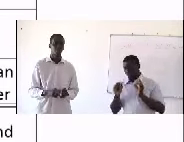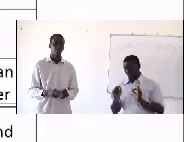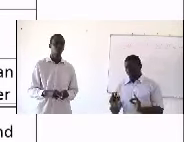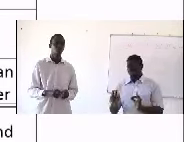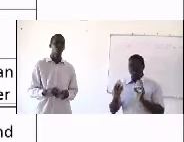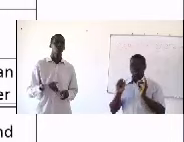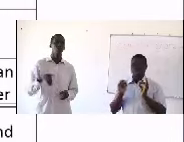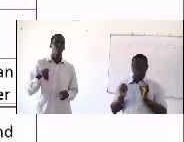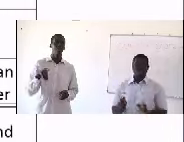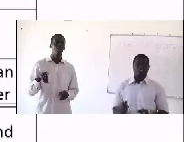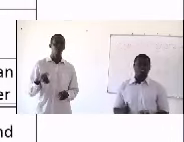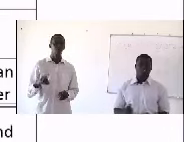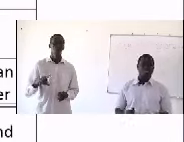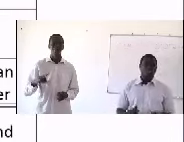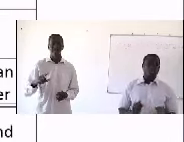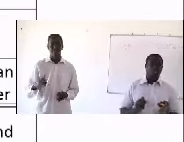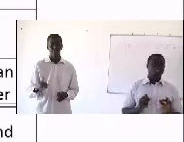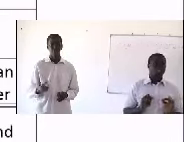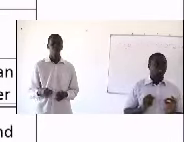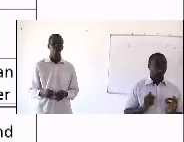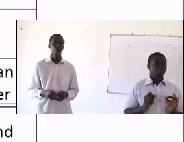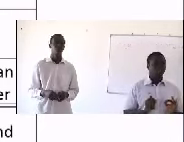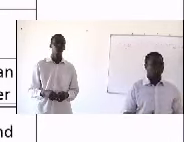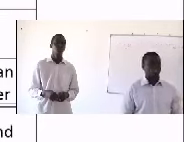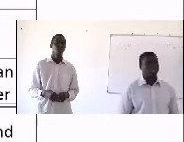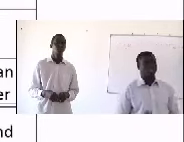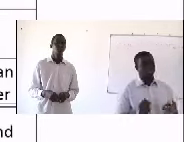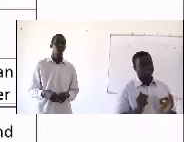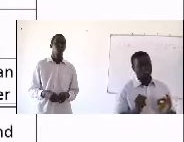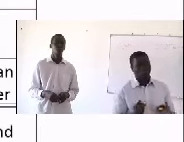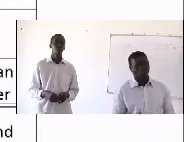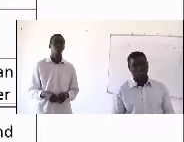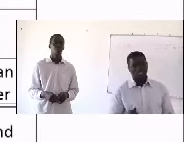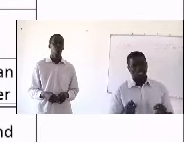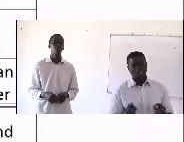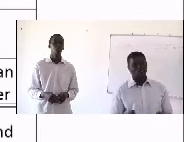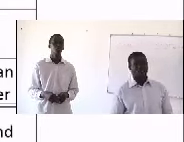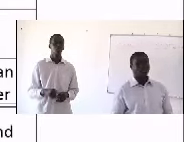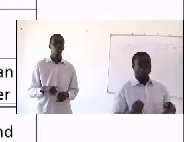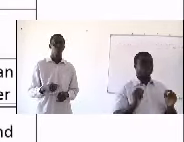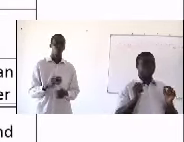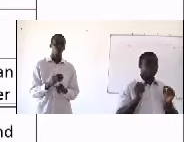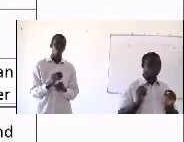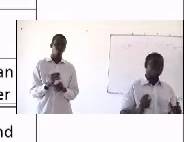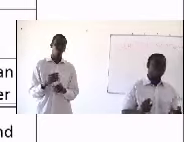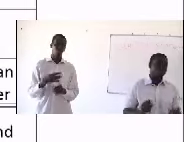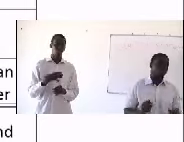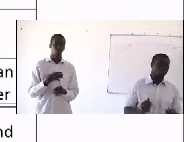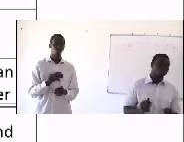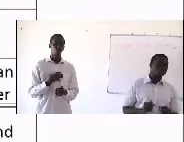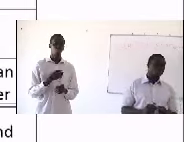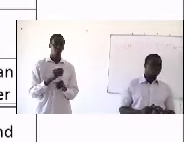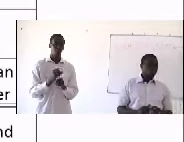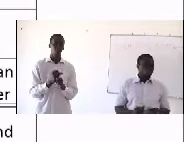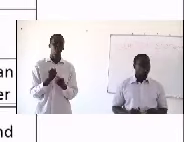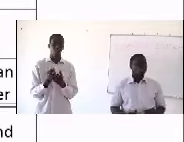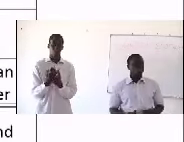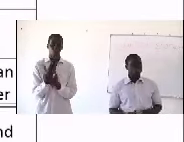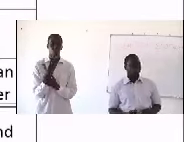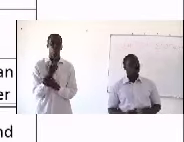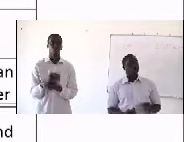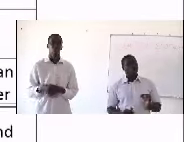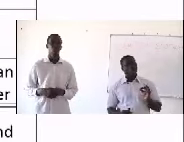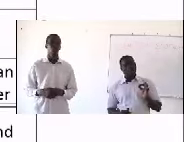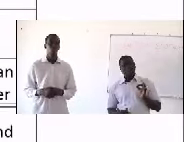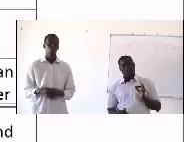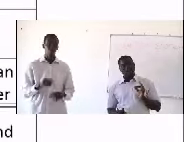the pituitary gland. And then you say the pituitary gland is the one that helps in what? In growth. So